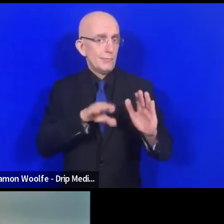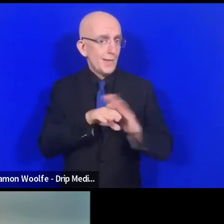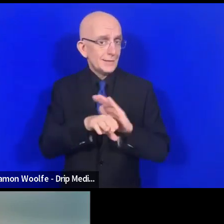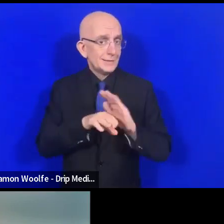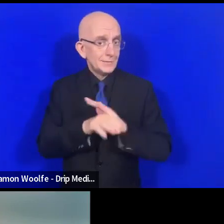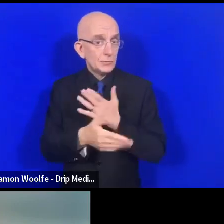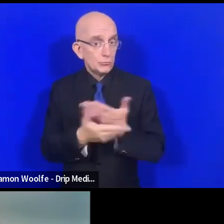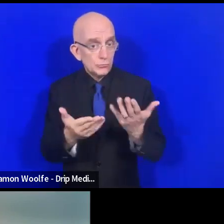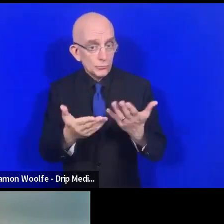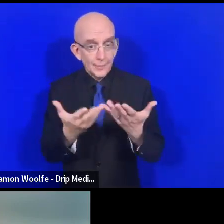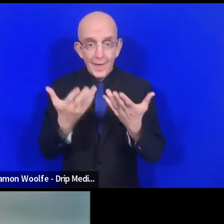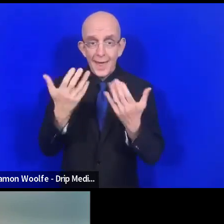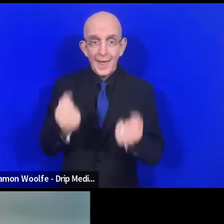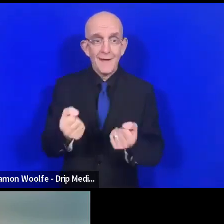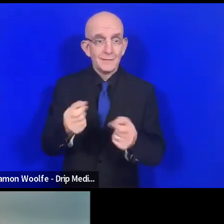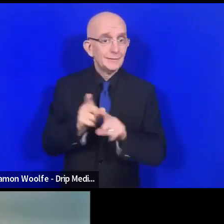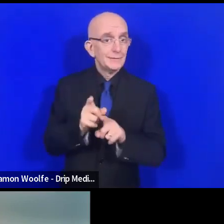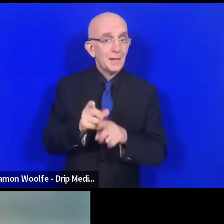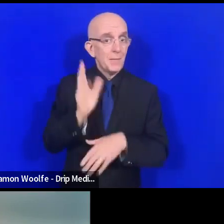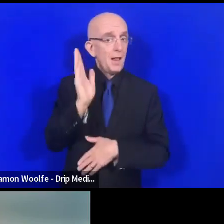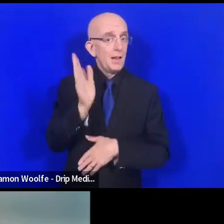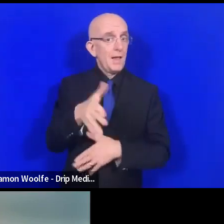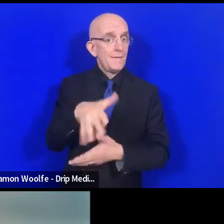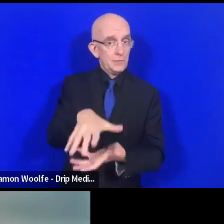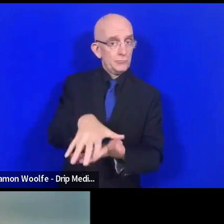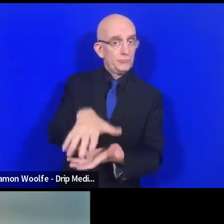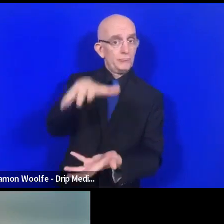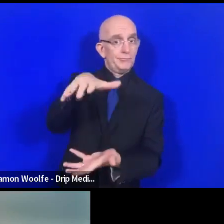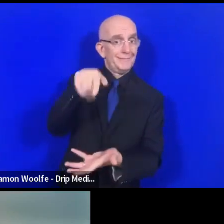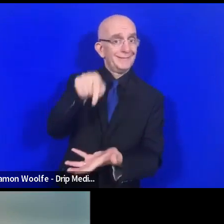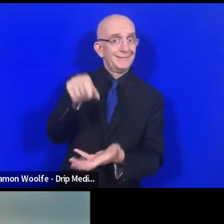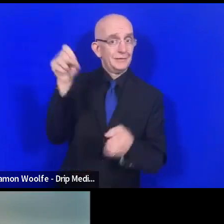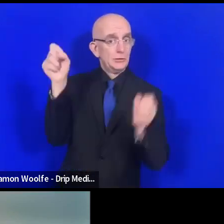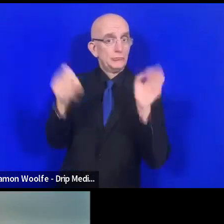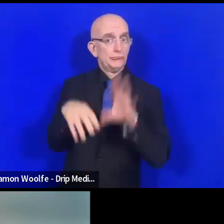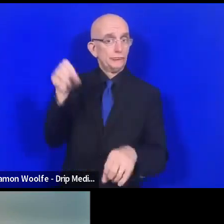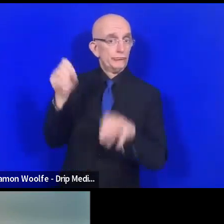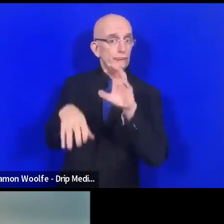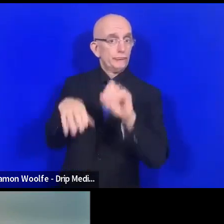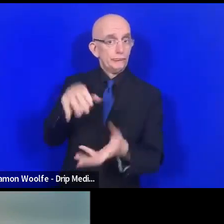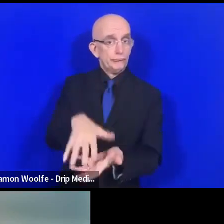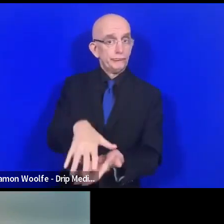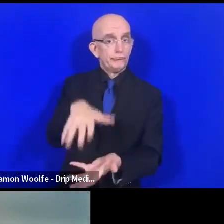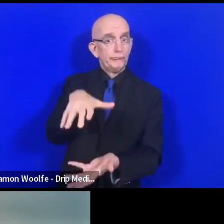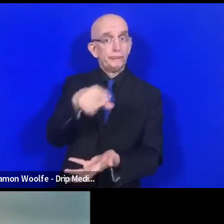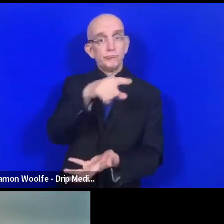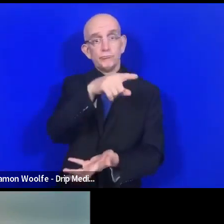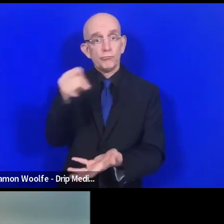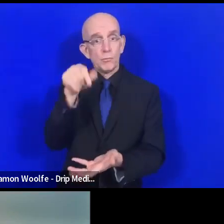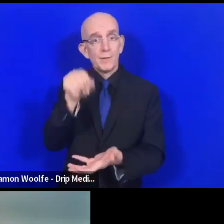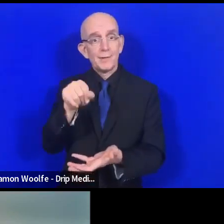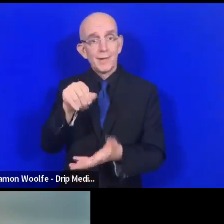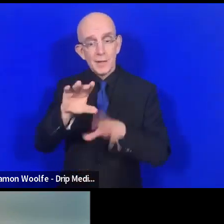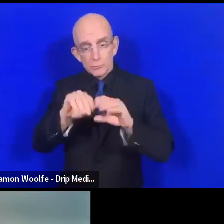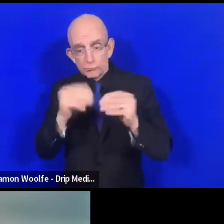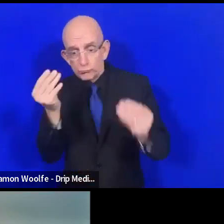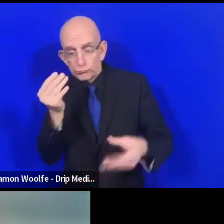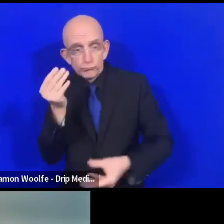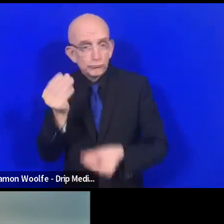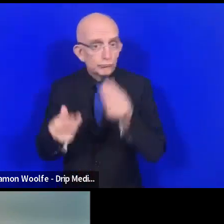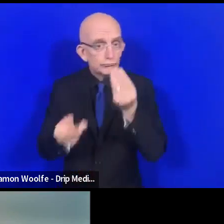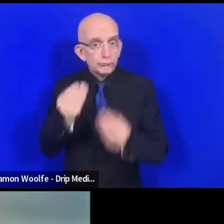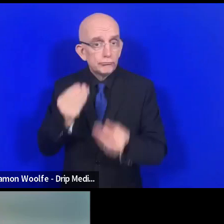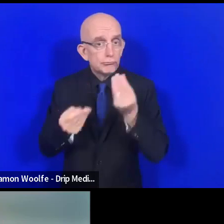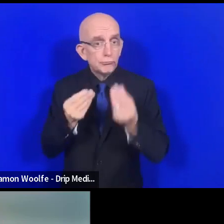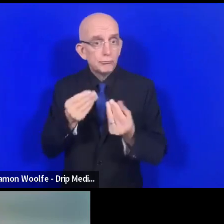or otherwise? Is anyone from the collective or Virginia or Gretchen, do you want to come in and talk